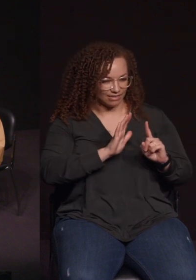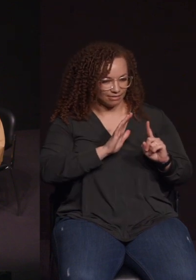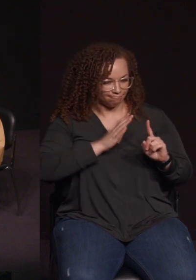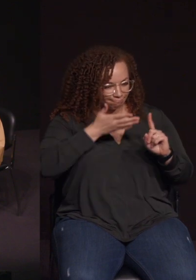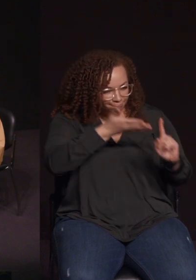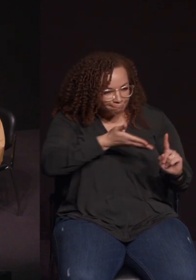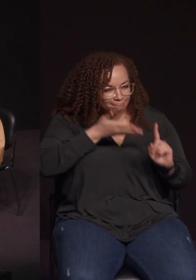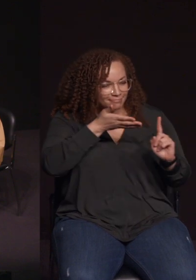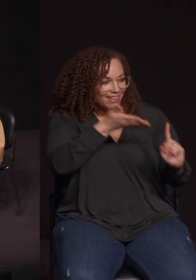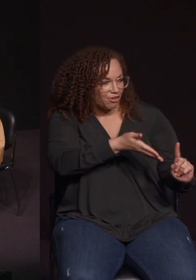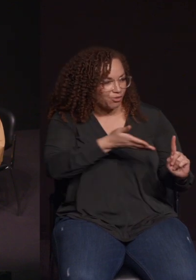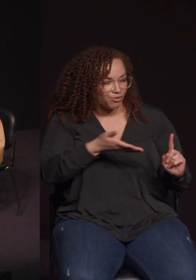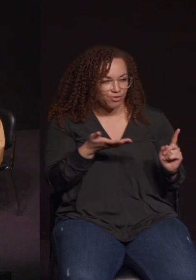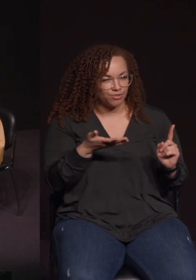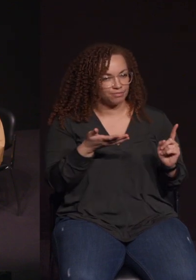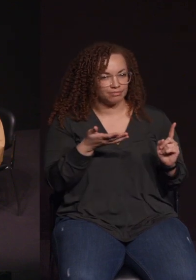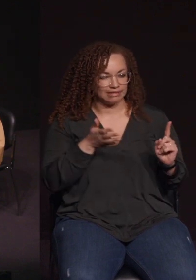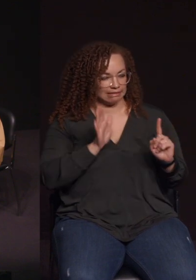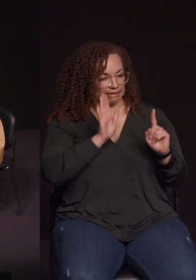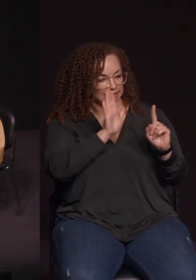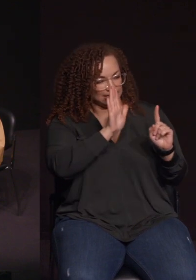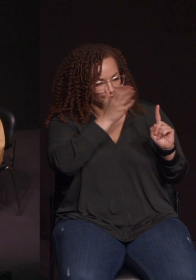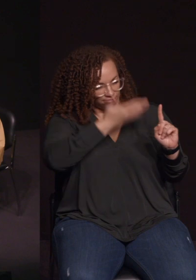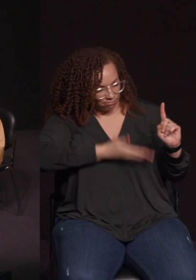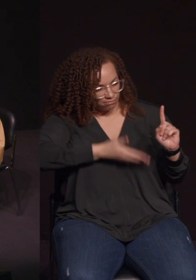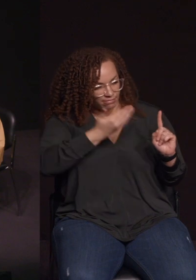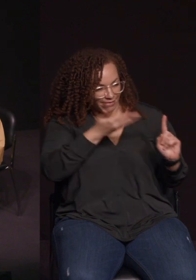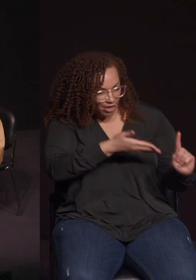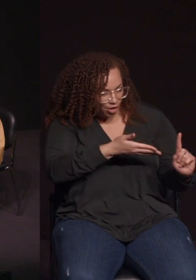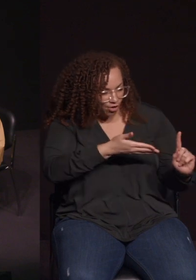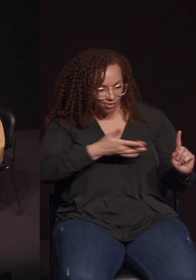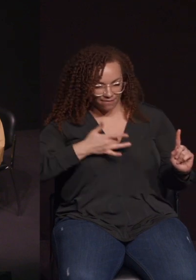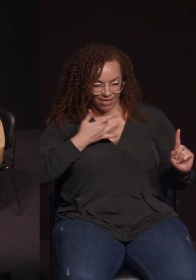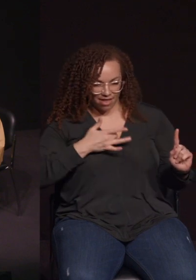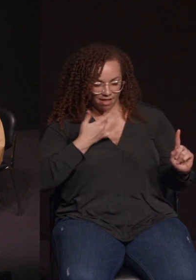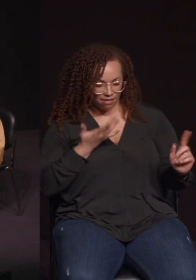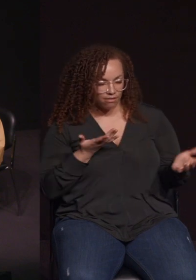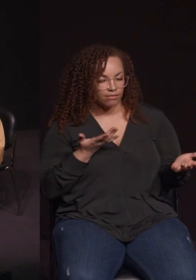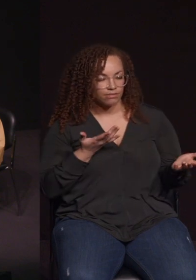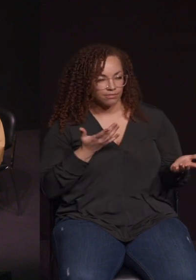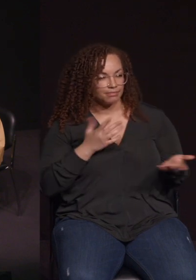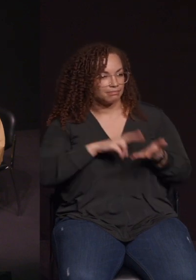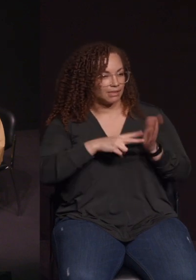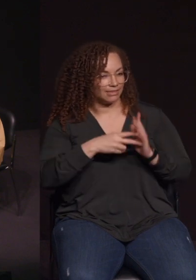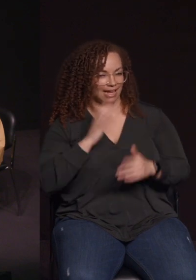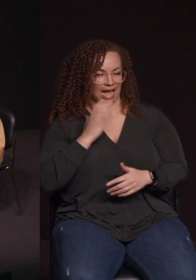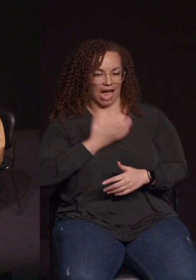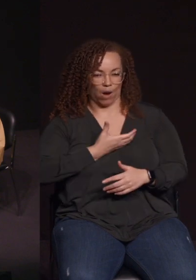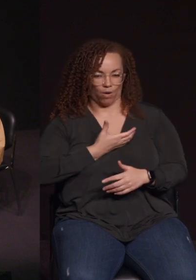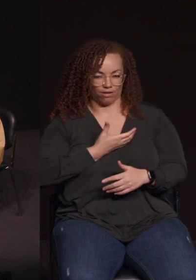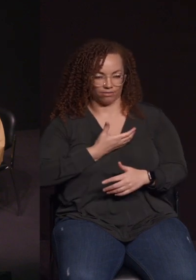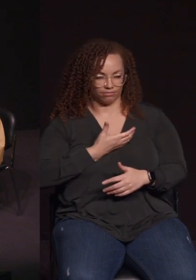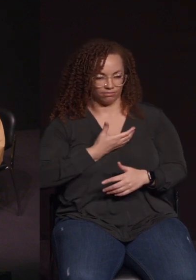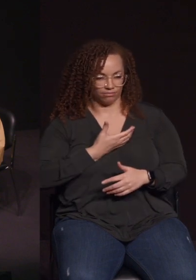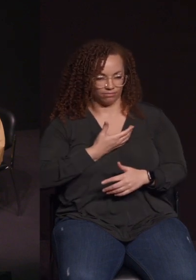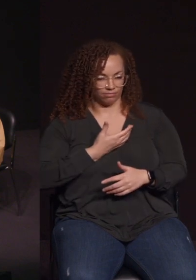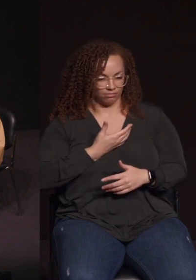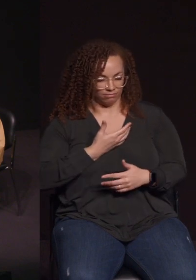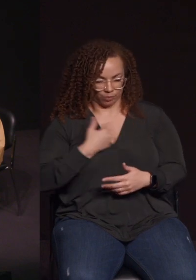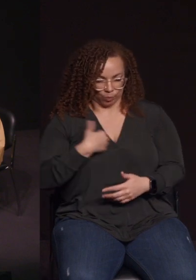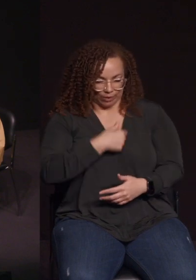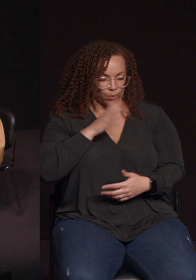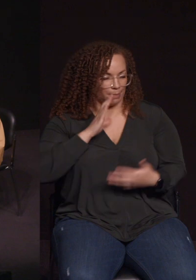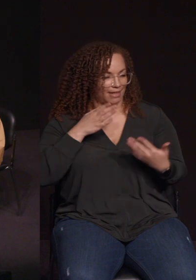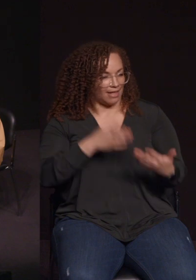So as long as his presence is there, our presence will be there. We call that